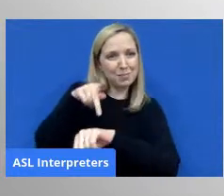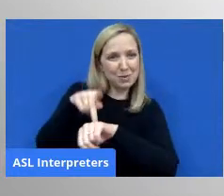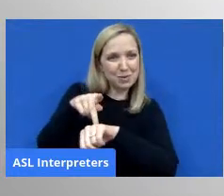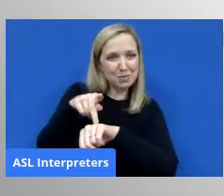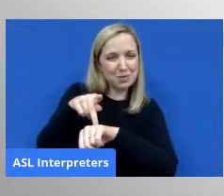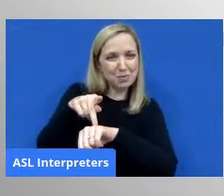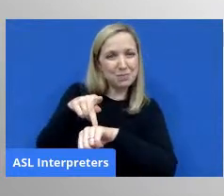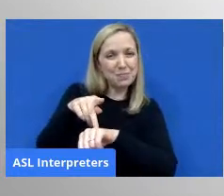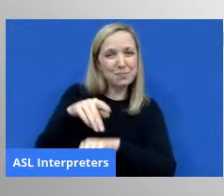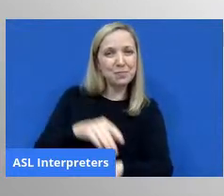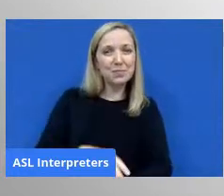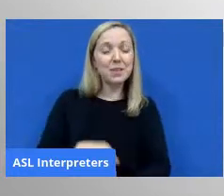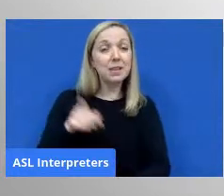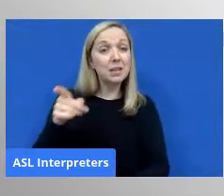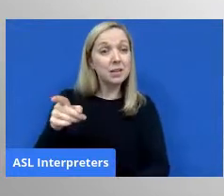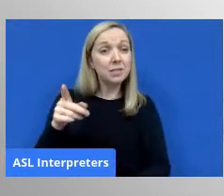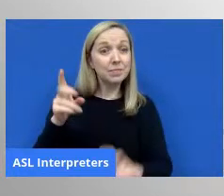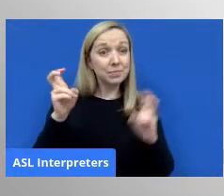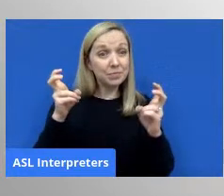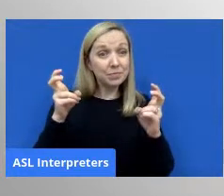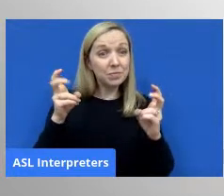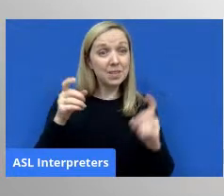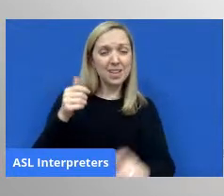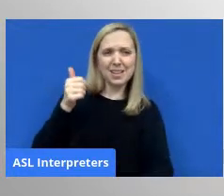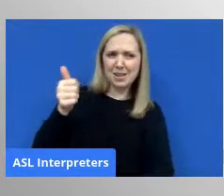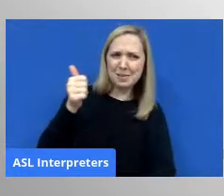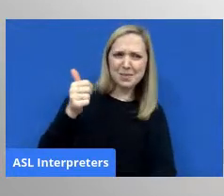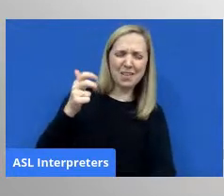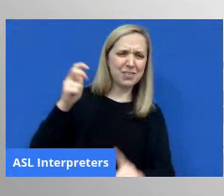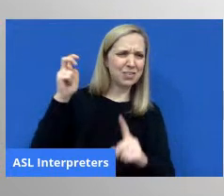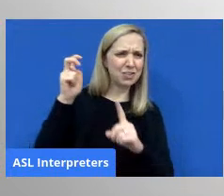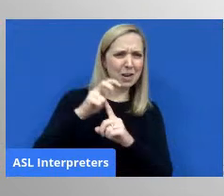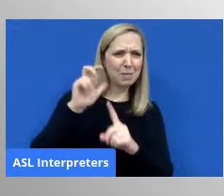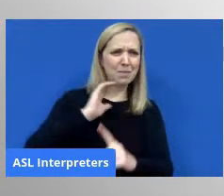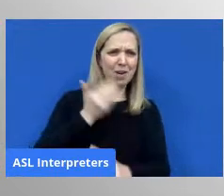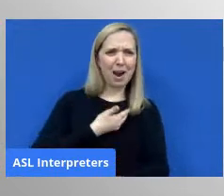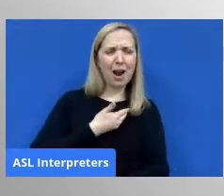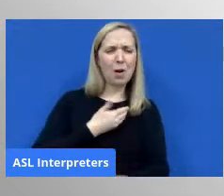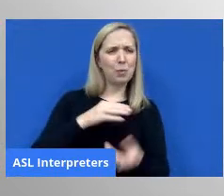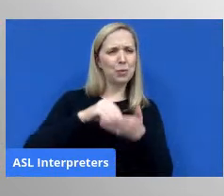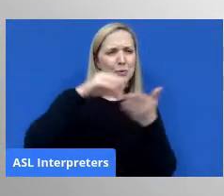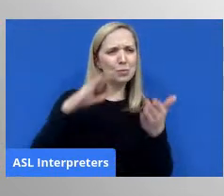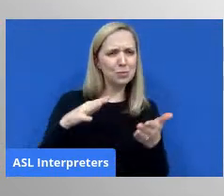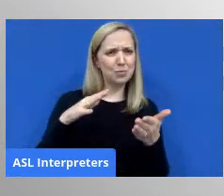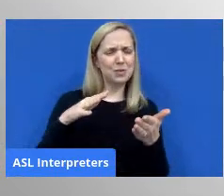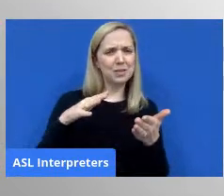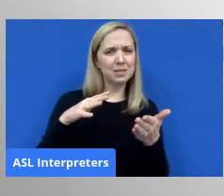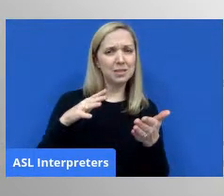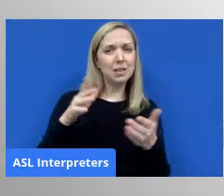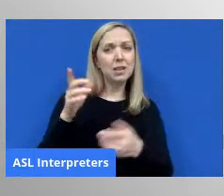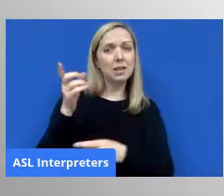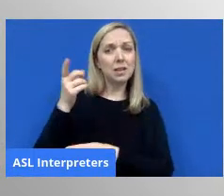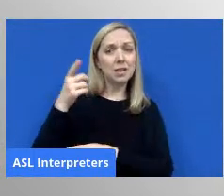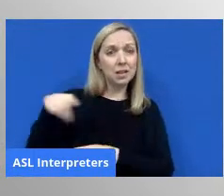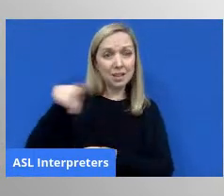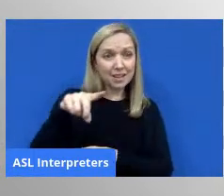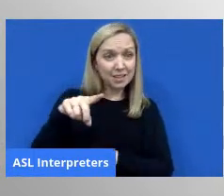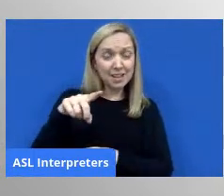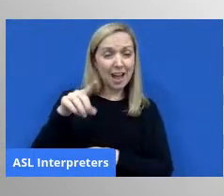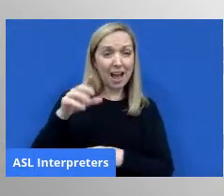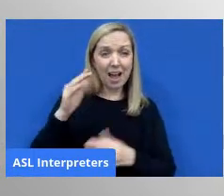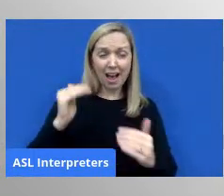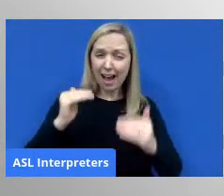She states, "He is a champion for our Barnett Shoals scholars and creates an environment where high expectations are the norm for all